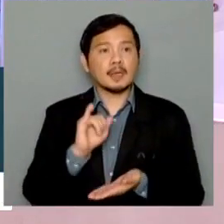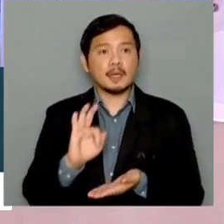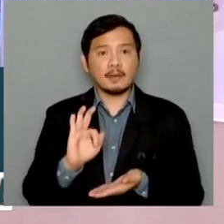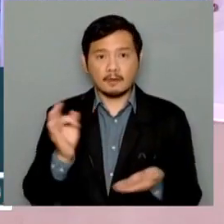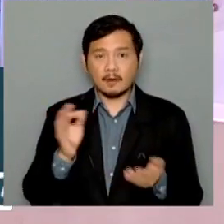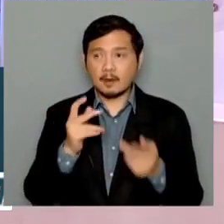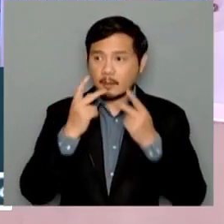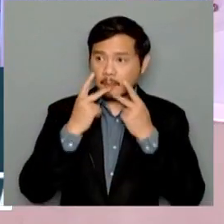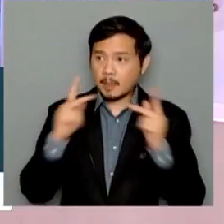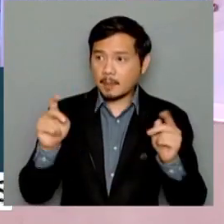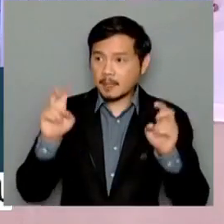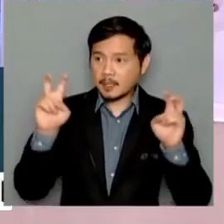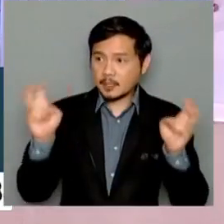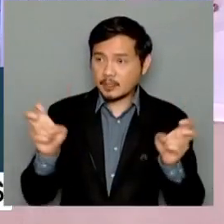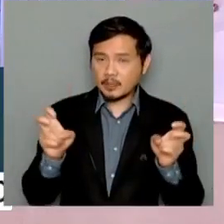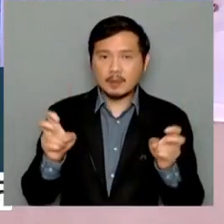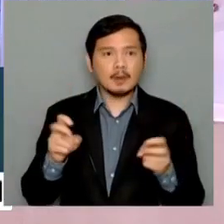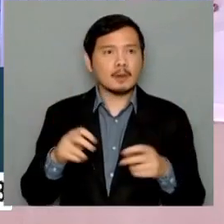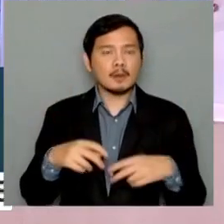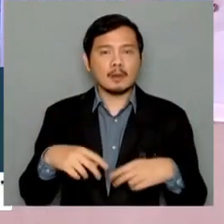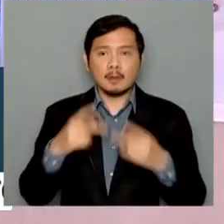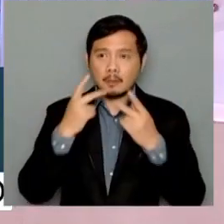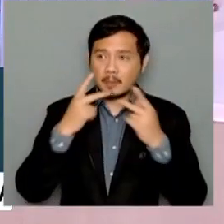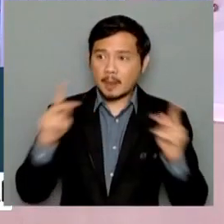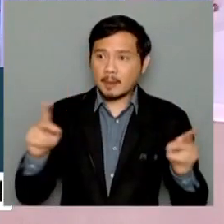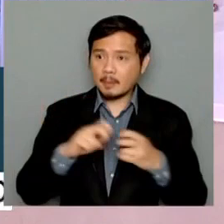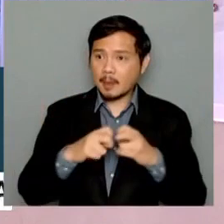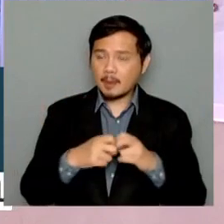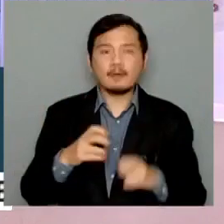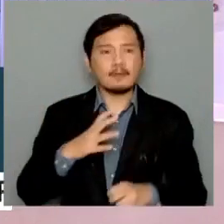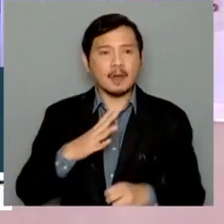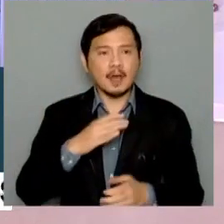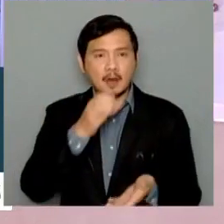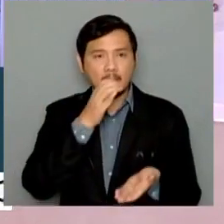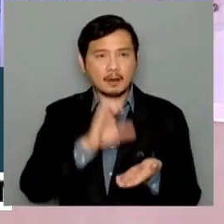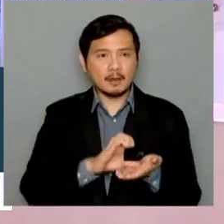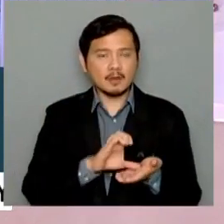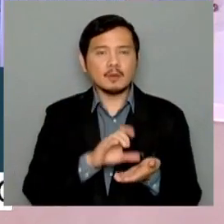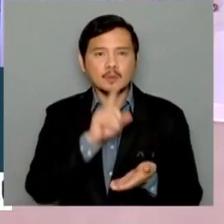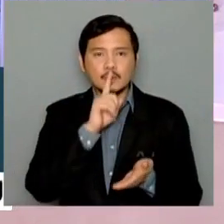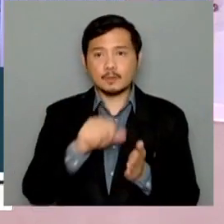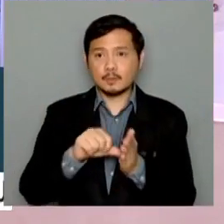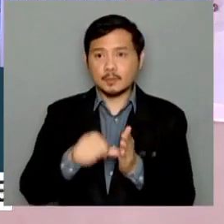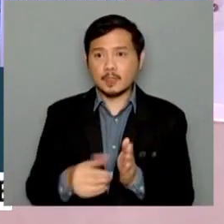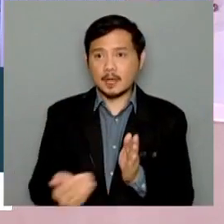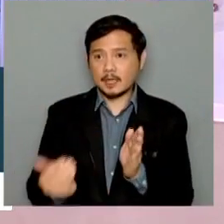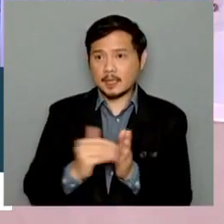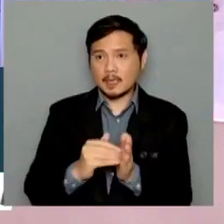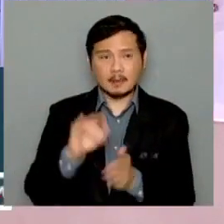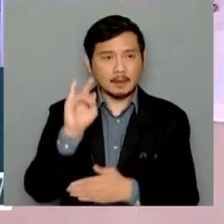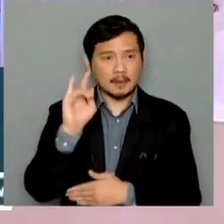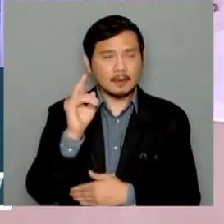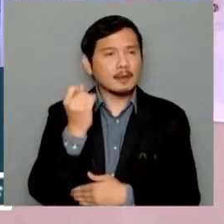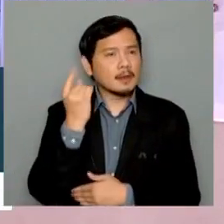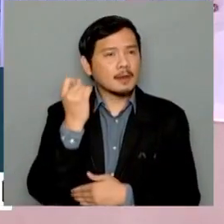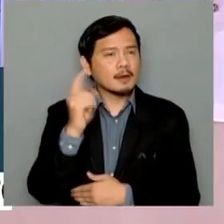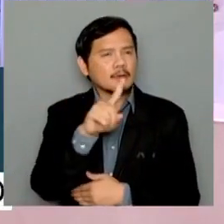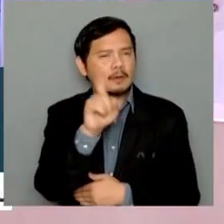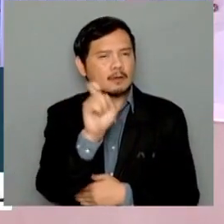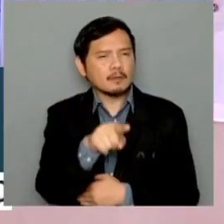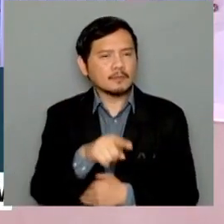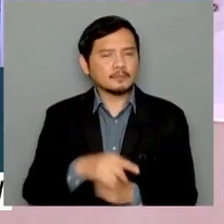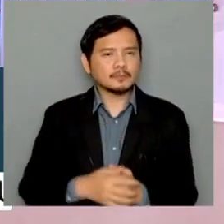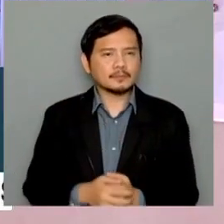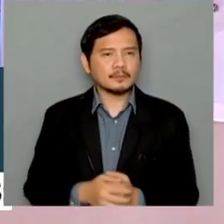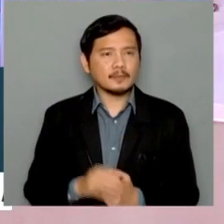welfare and public interest. So, and she reiterated that again during the press conference this morning. But the question is, Pia, if their